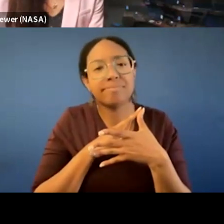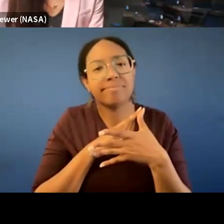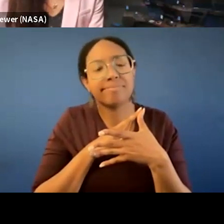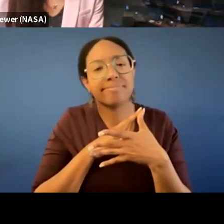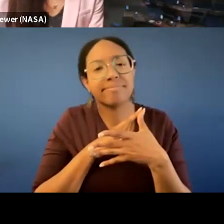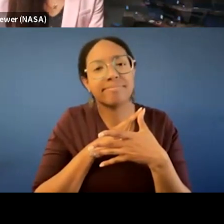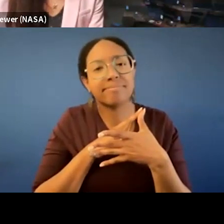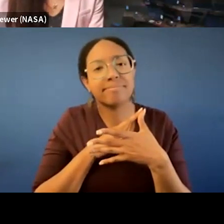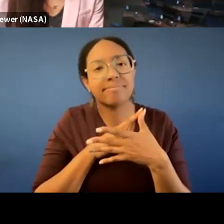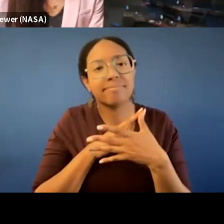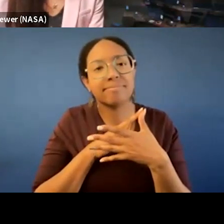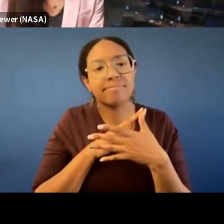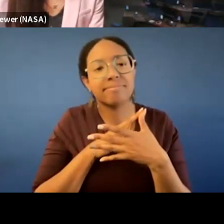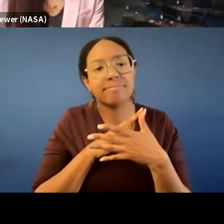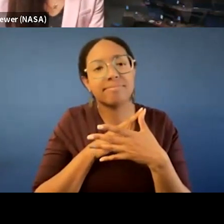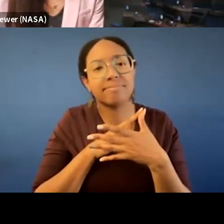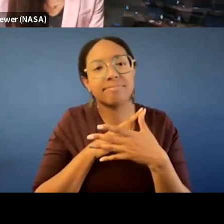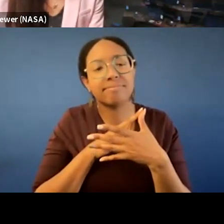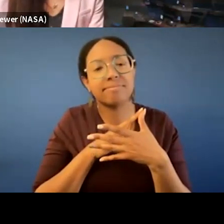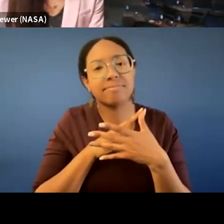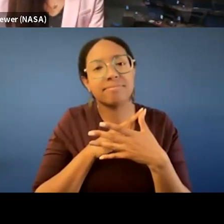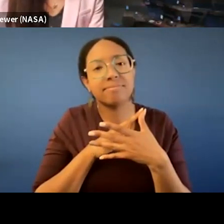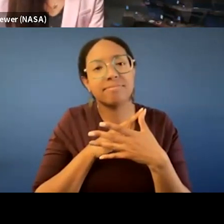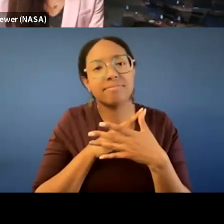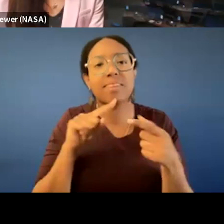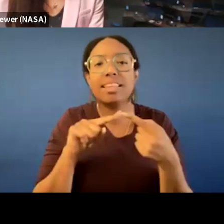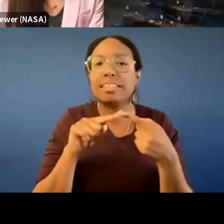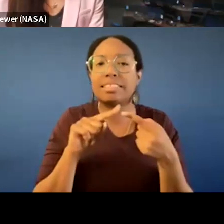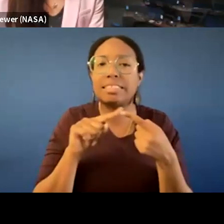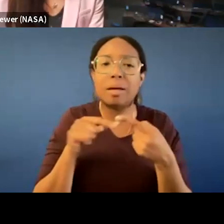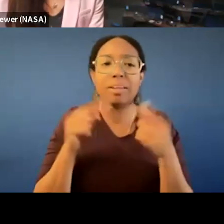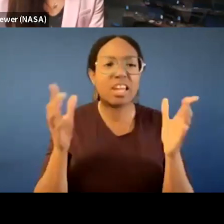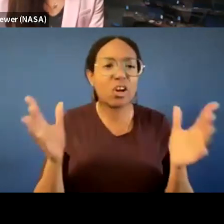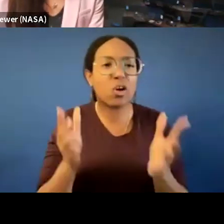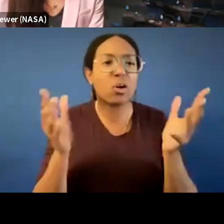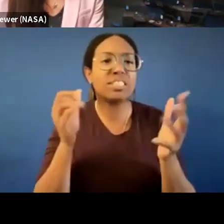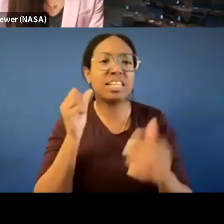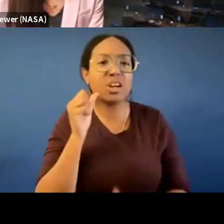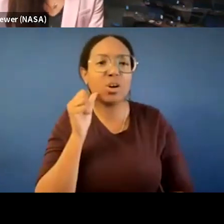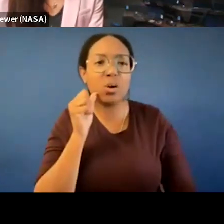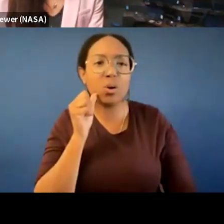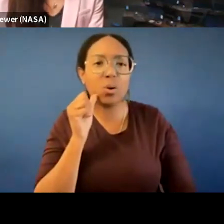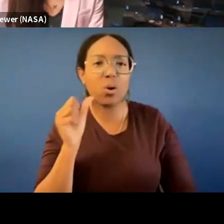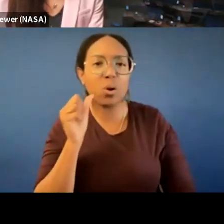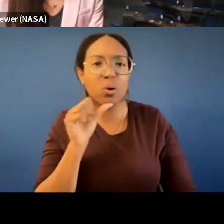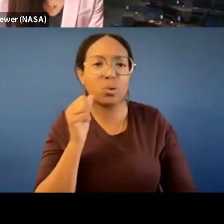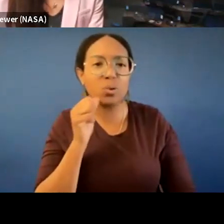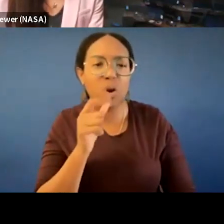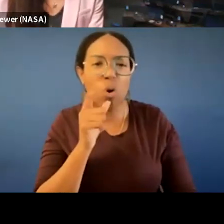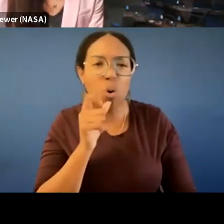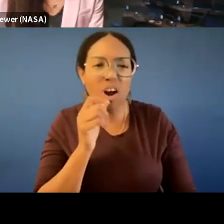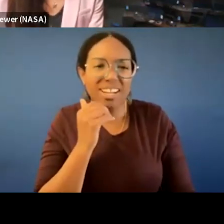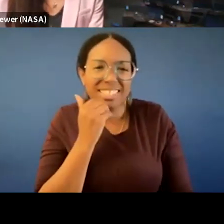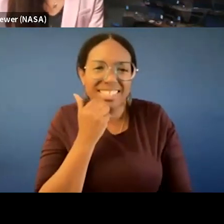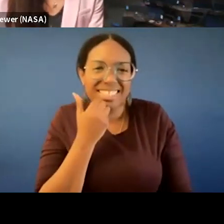about, let me see here, encouraging girls who are on the shy side. I think there